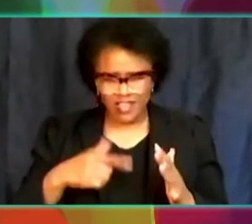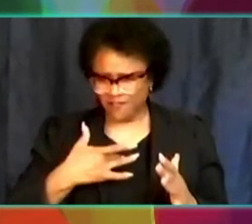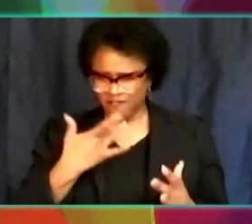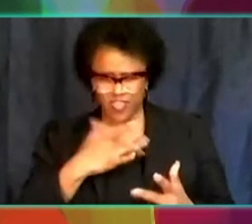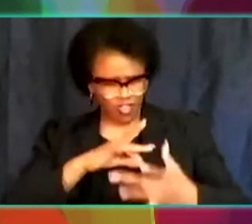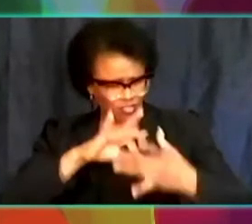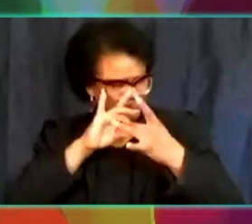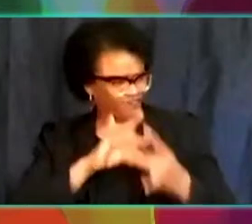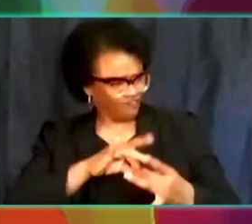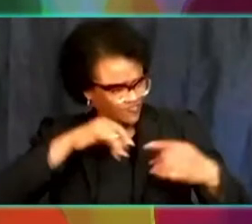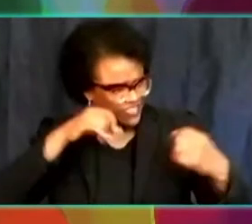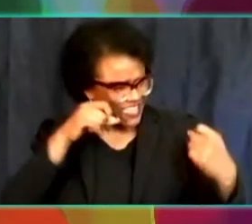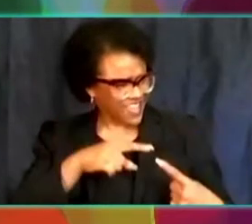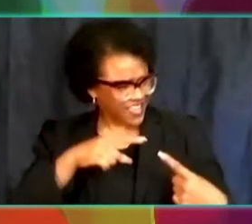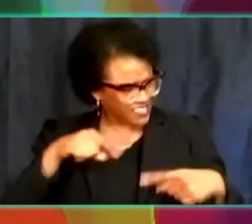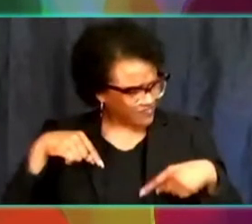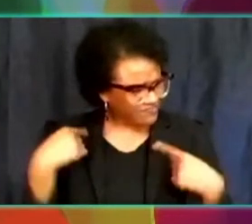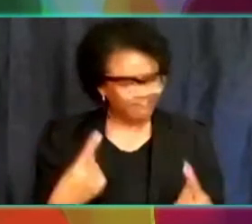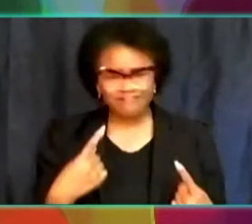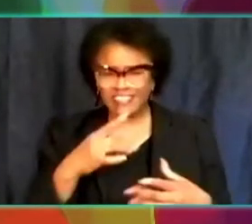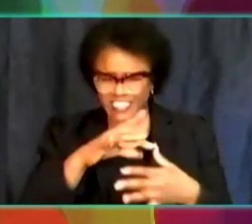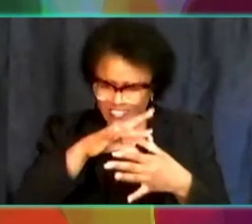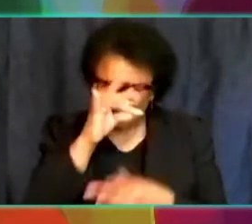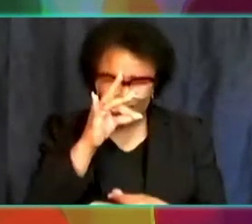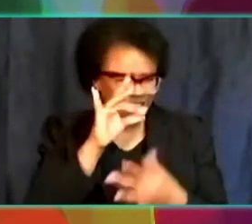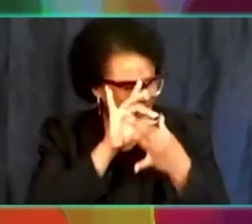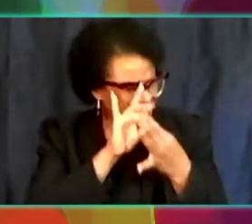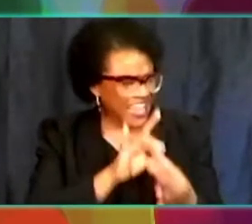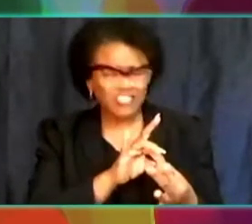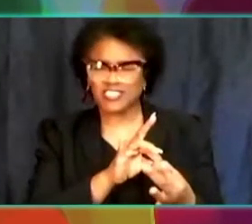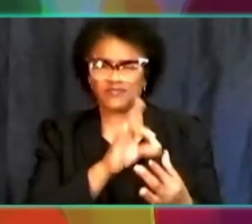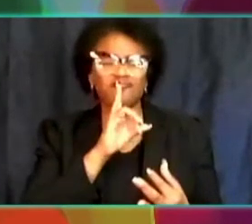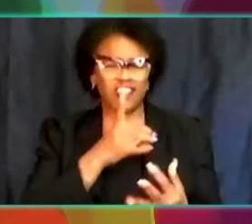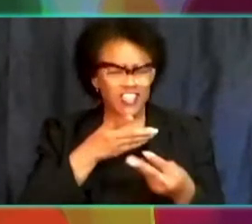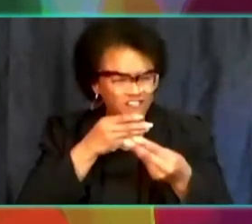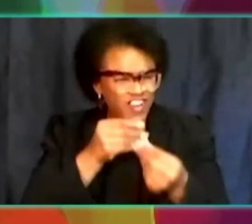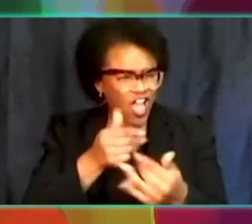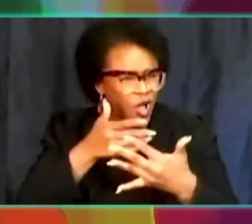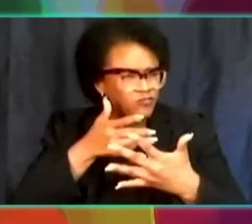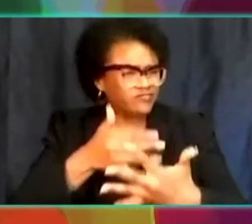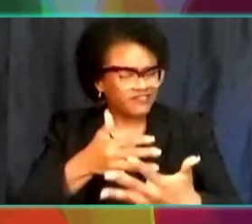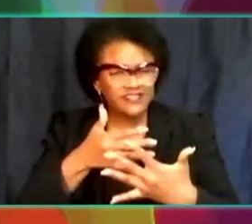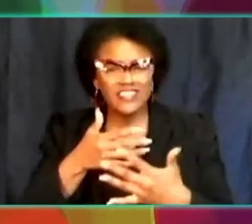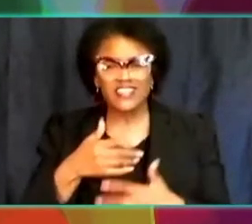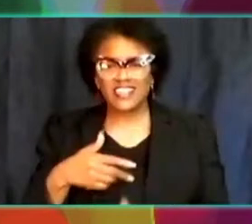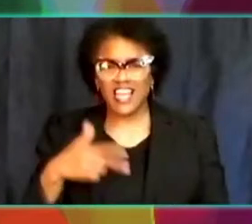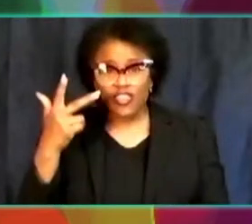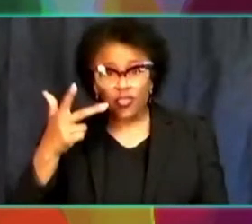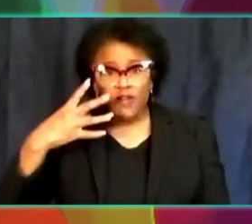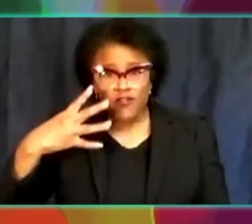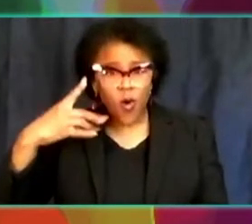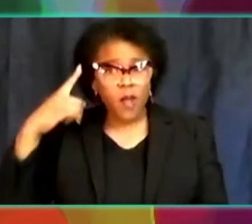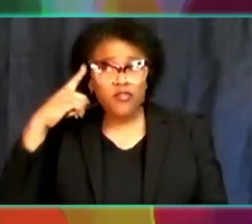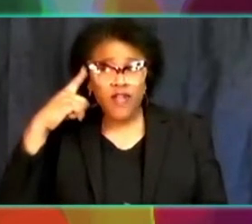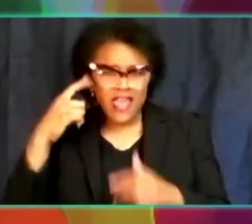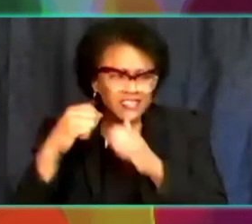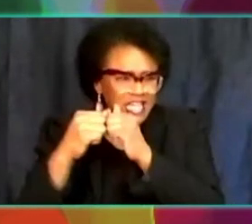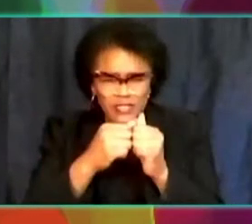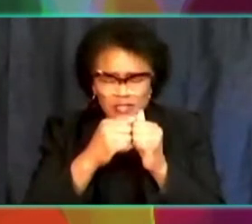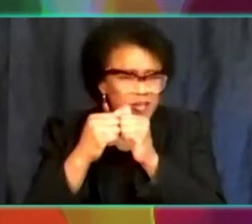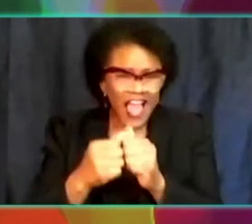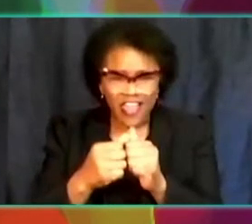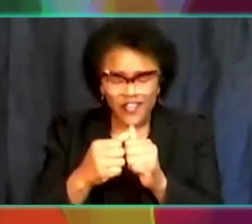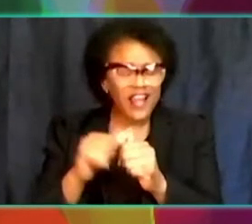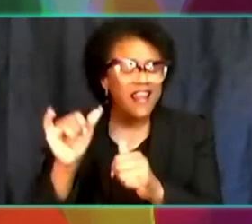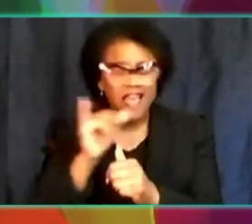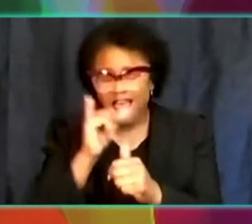like, it's this flow, this like three or four brains going together. It's like a hive